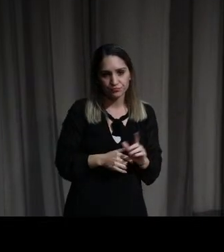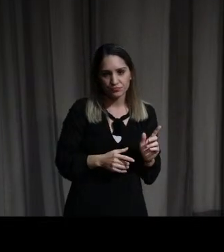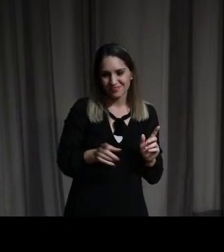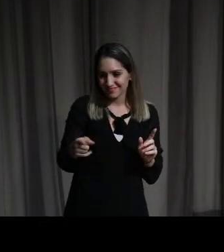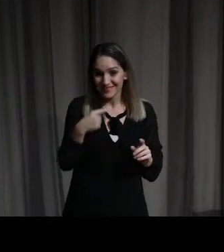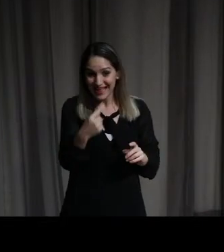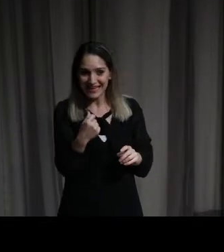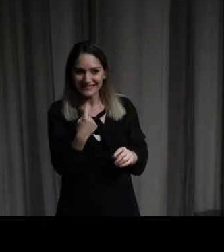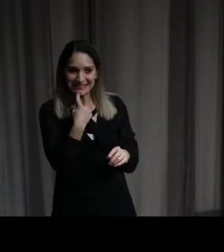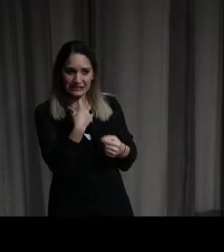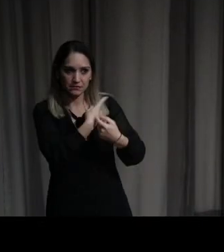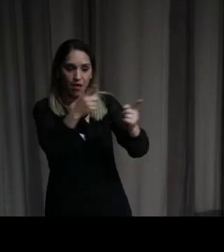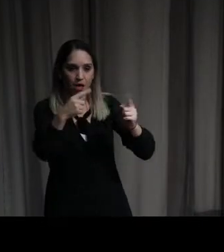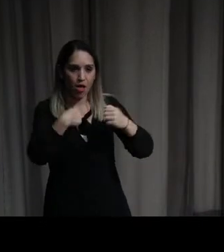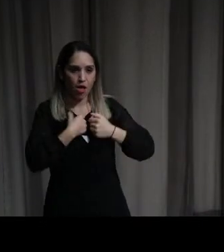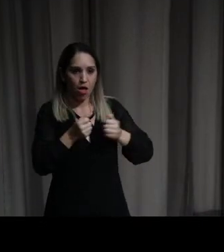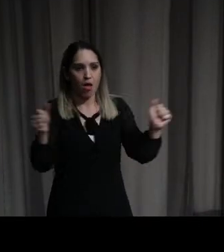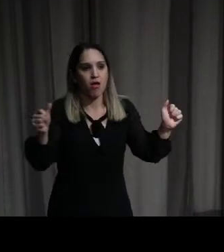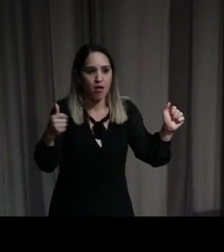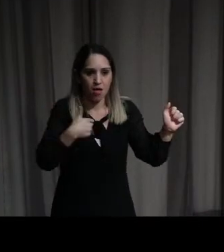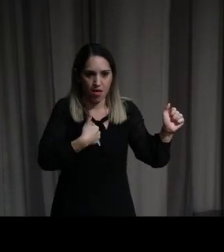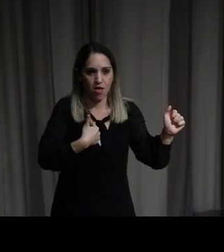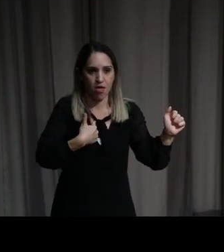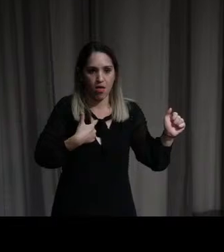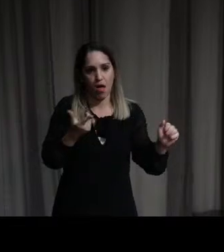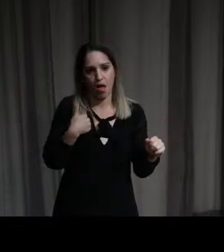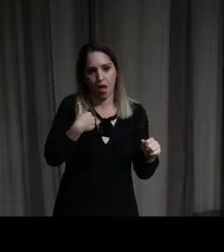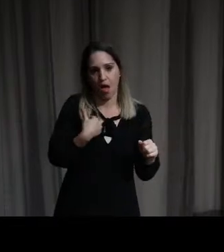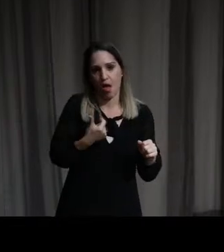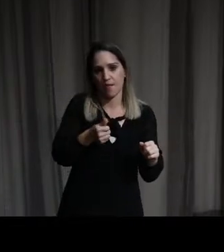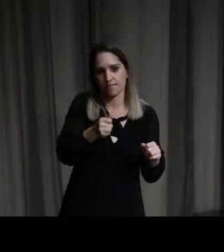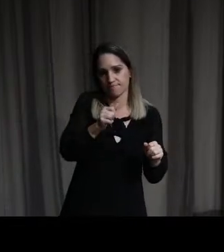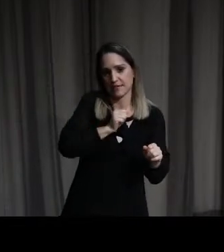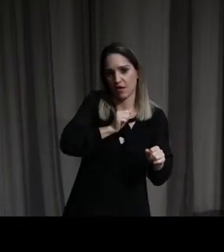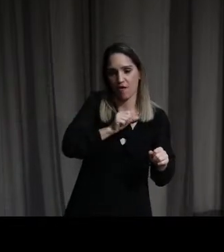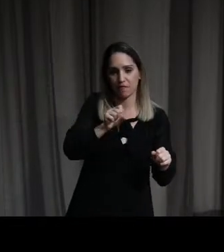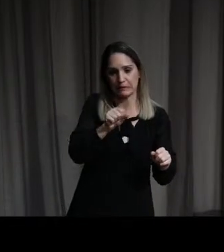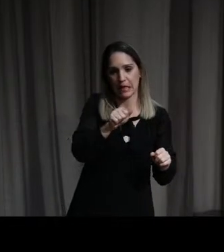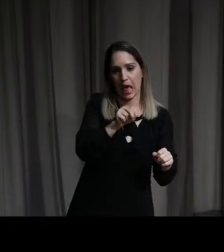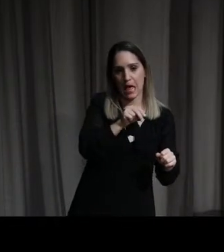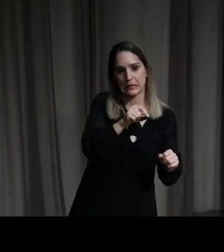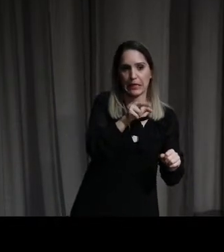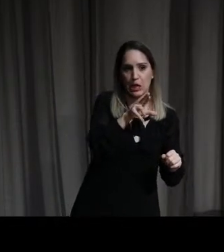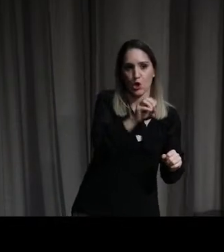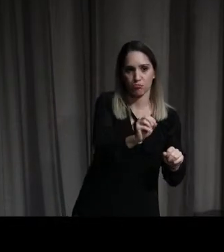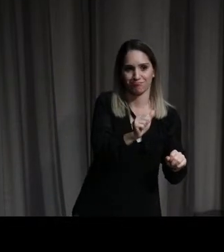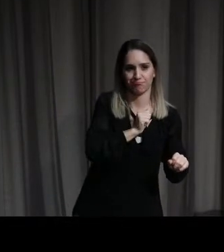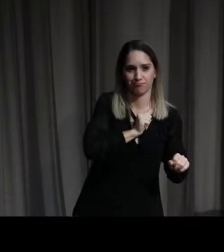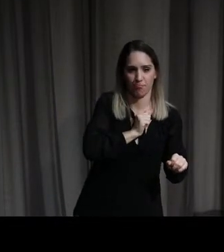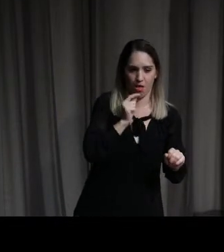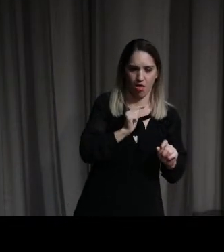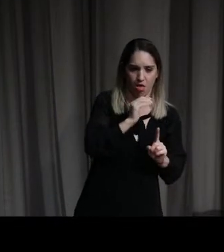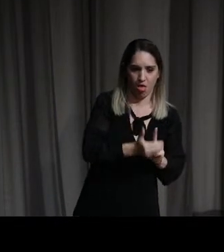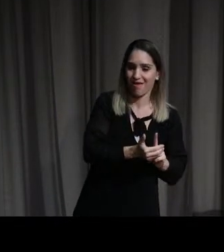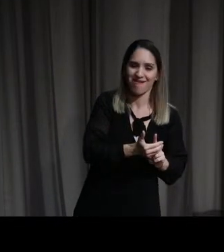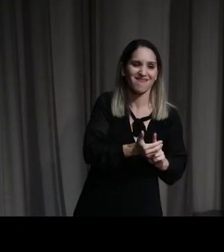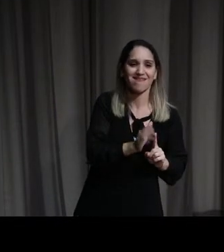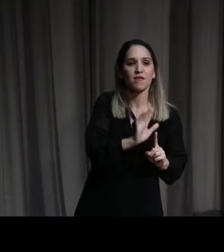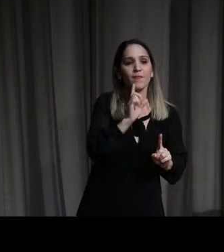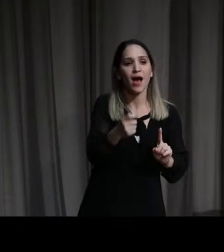santero. Right, right. And this is what I'm doing with this. Do you have that last slide? Because maybe for